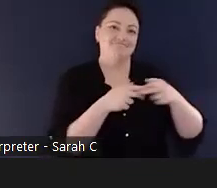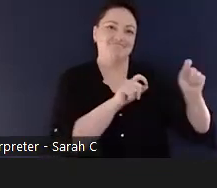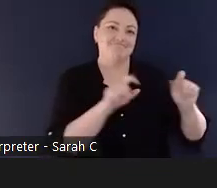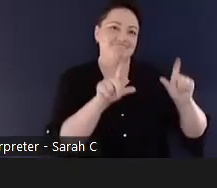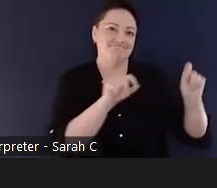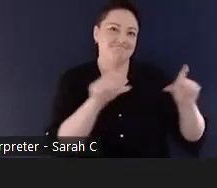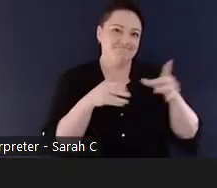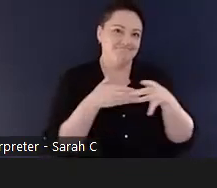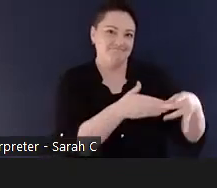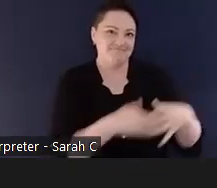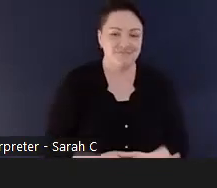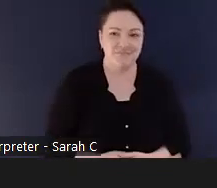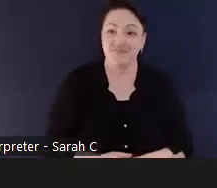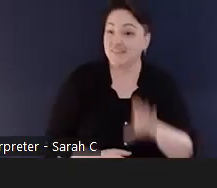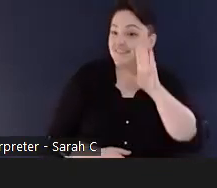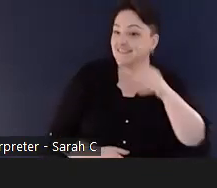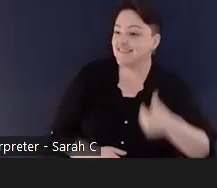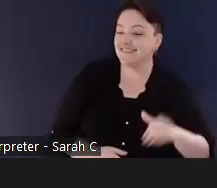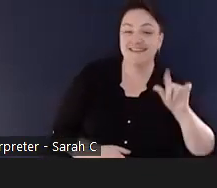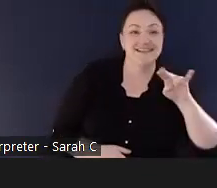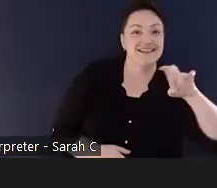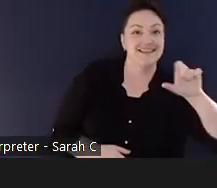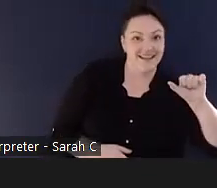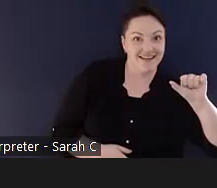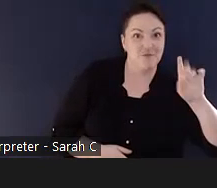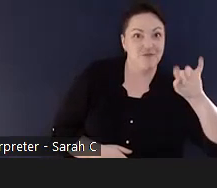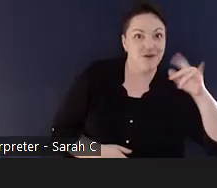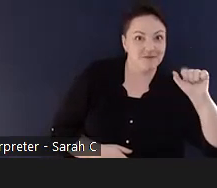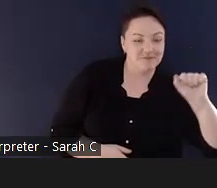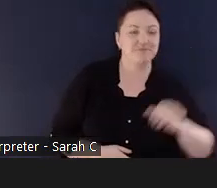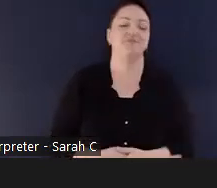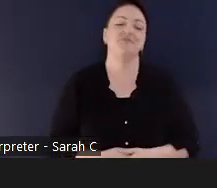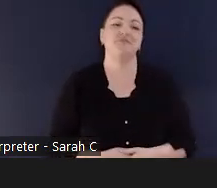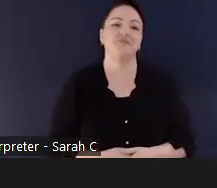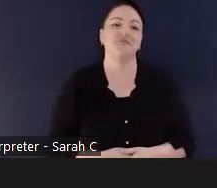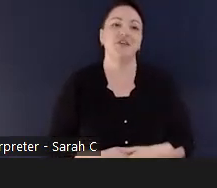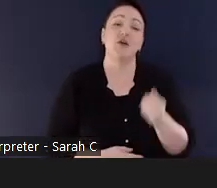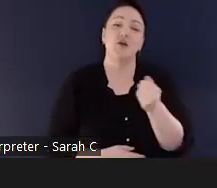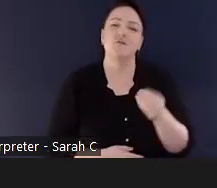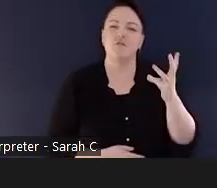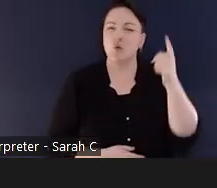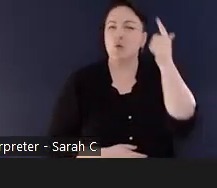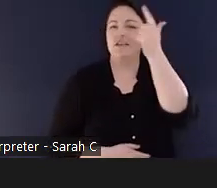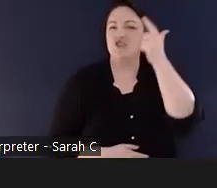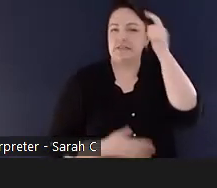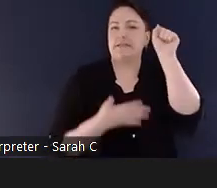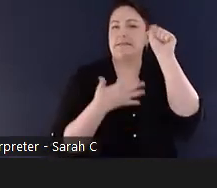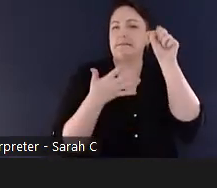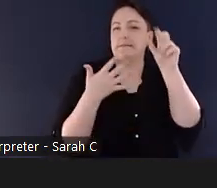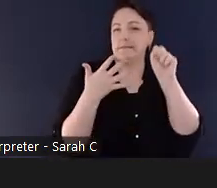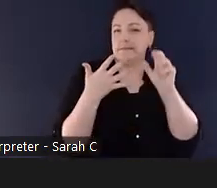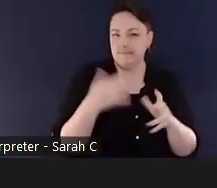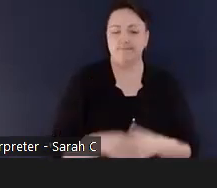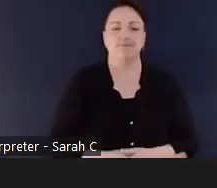Hi, everyone. My name is Alina Borja. I'm going to go through some session logistics today. And just